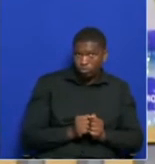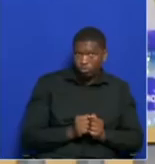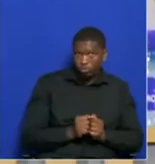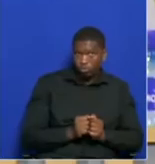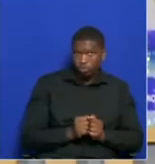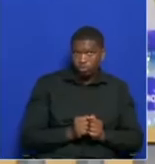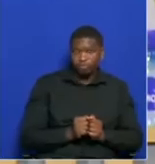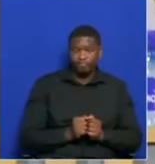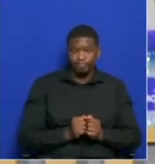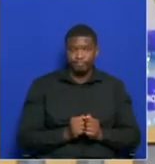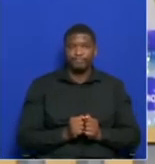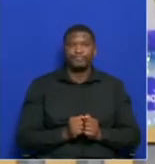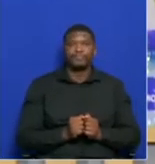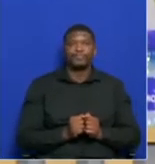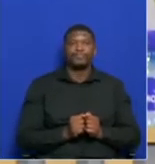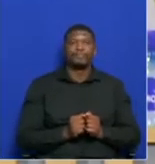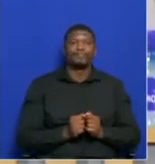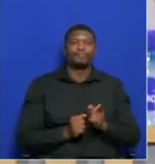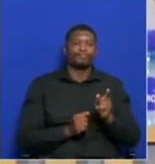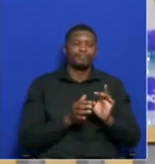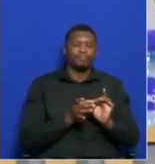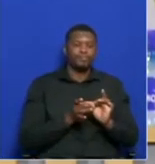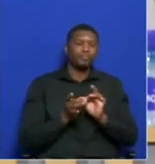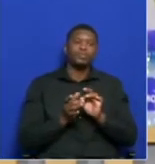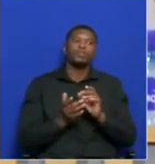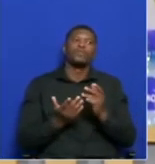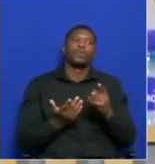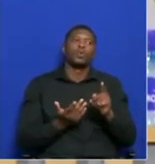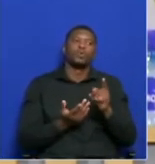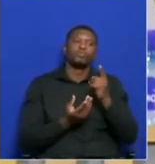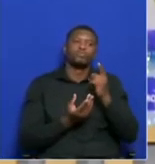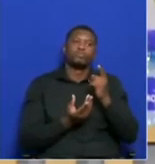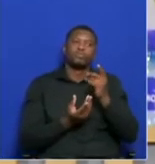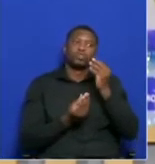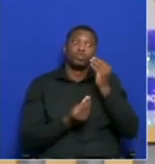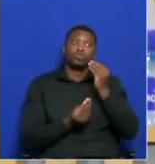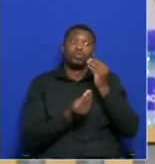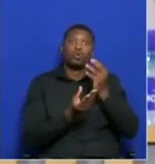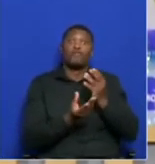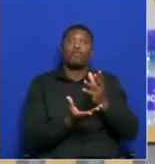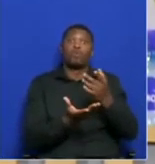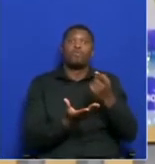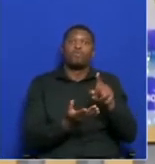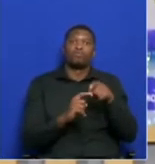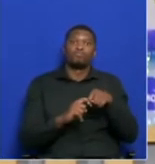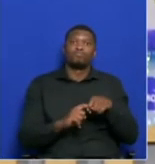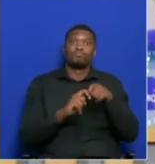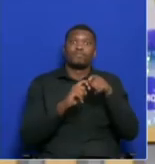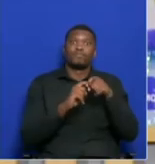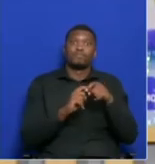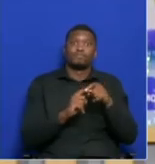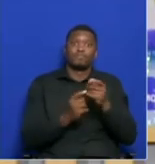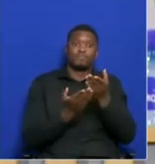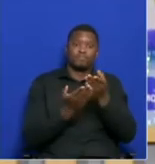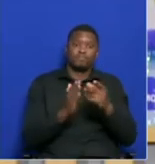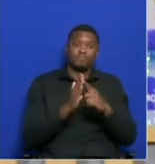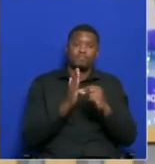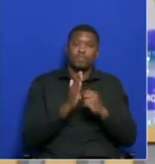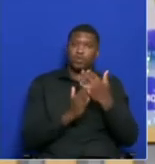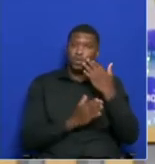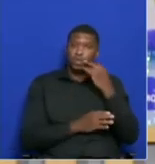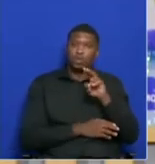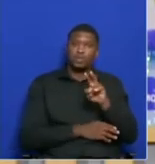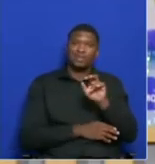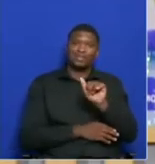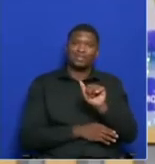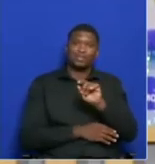With reference to the notice of intention to suspend you, dated the 26th of June 2025,